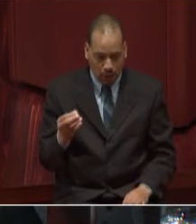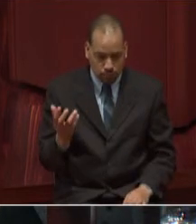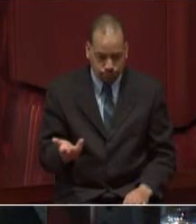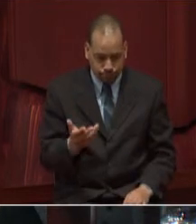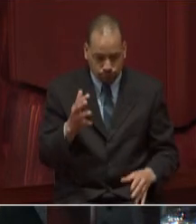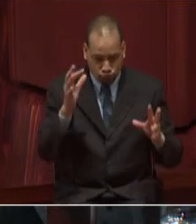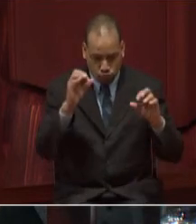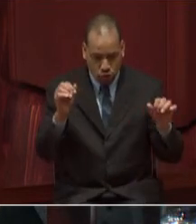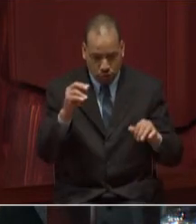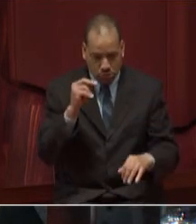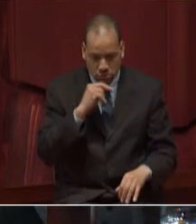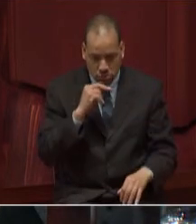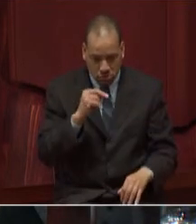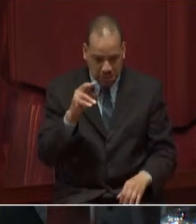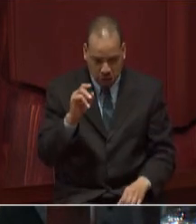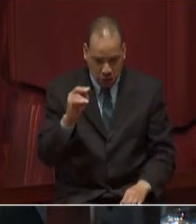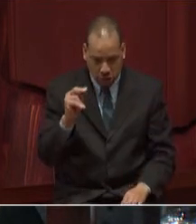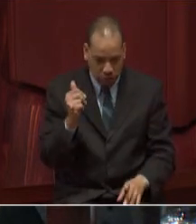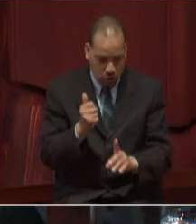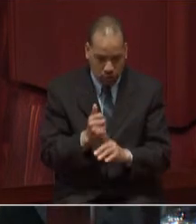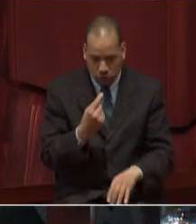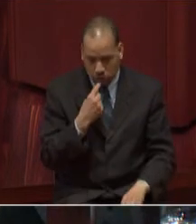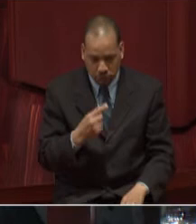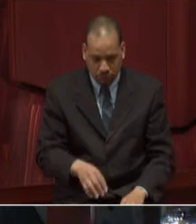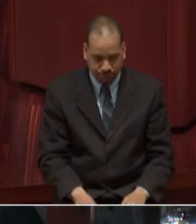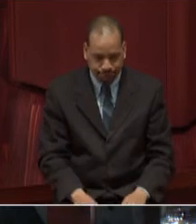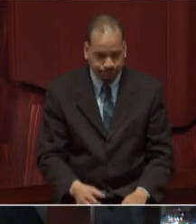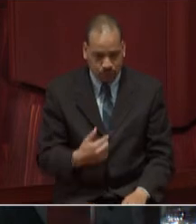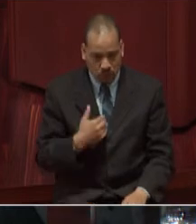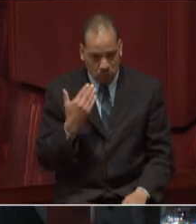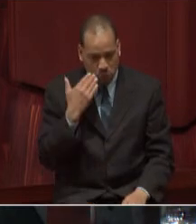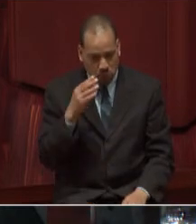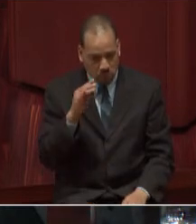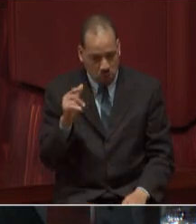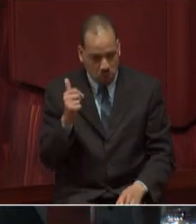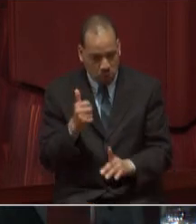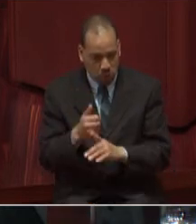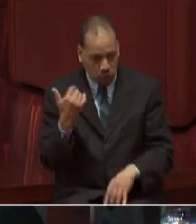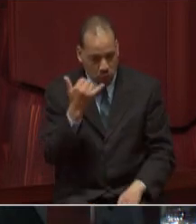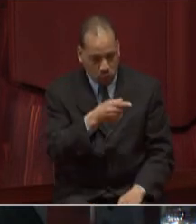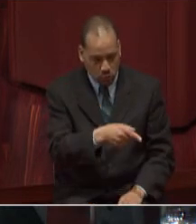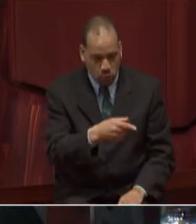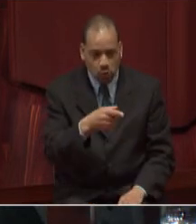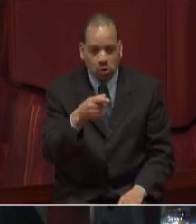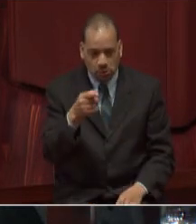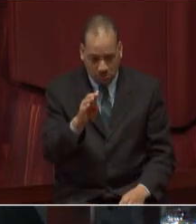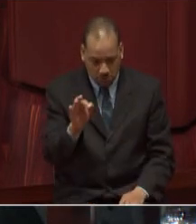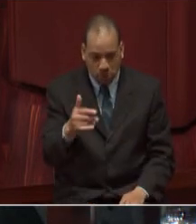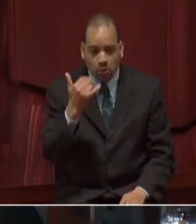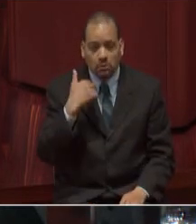President Nixon said, I know Bill called you, he called me, and he